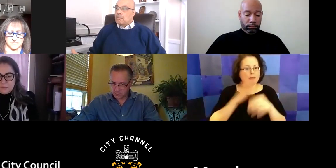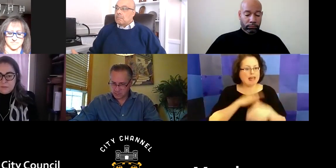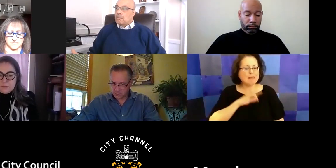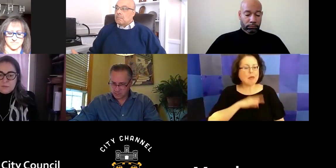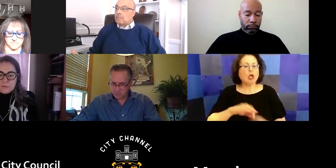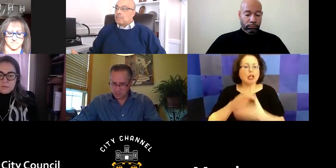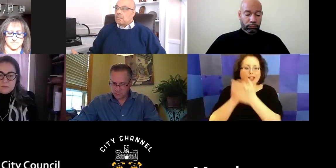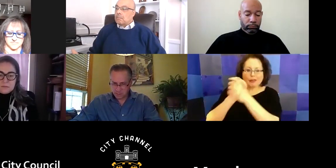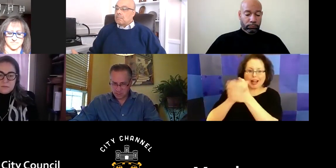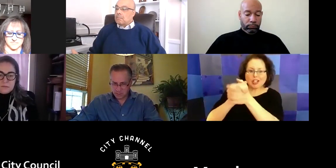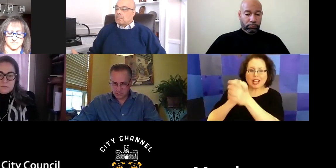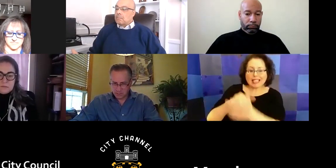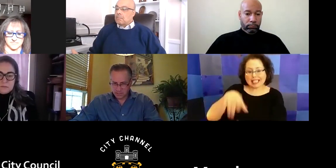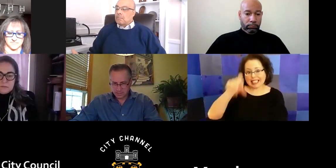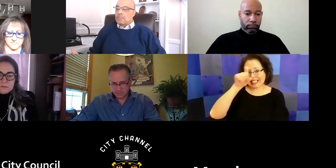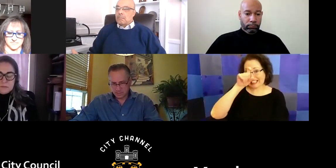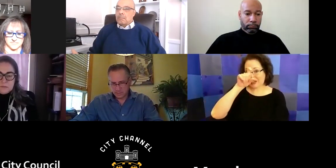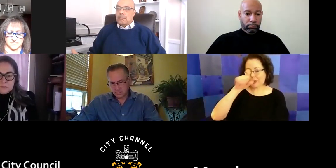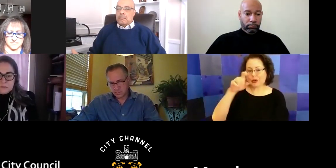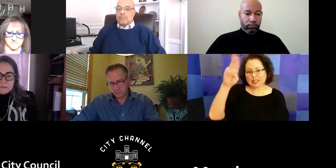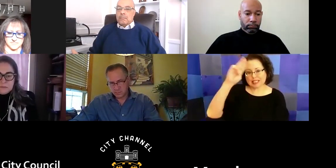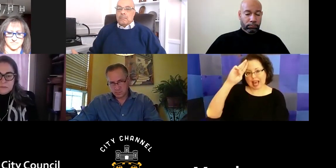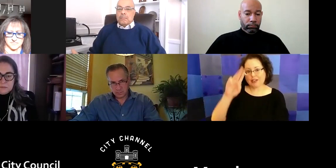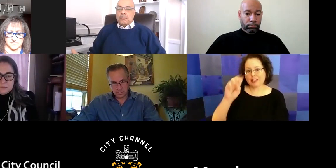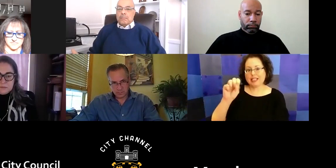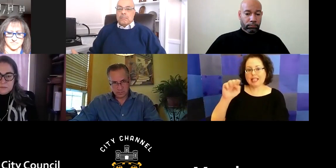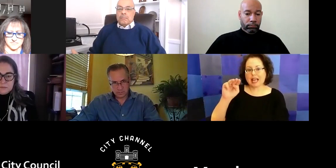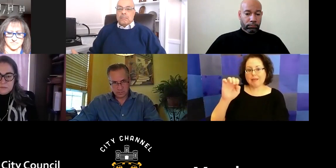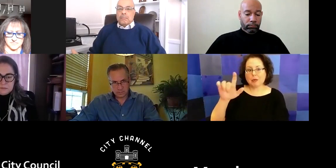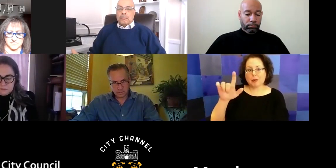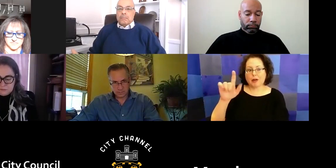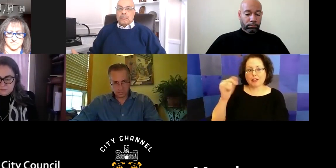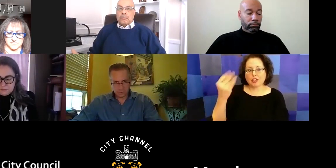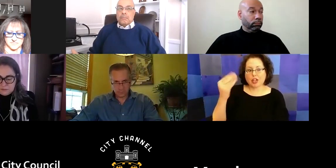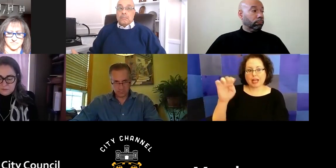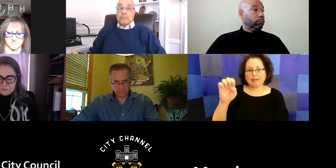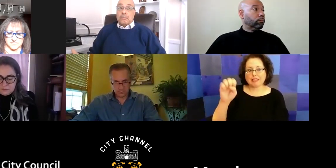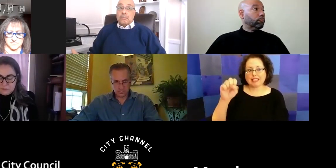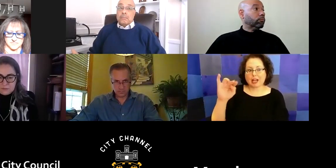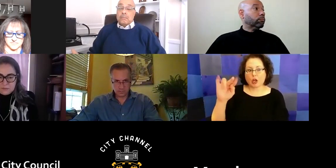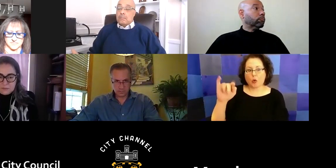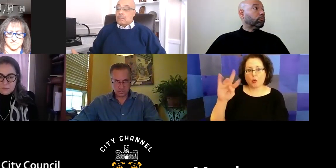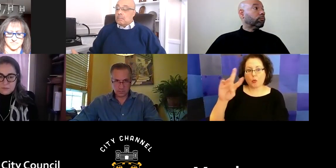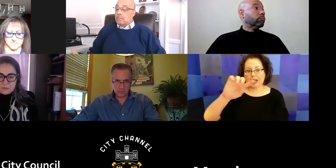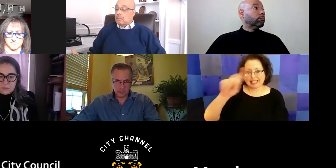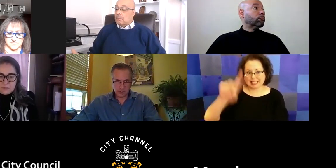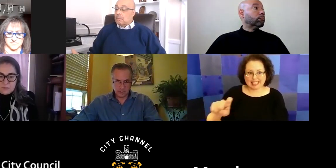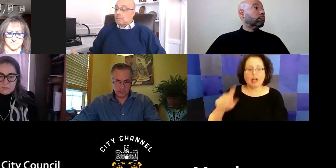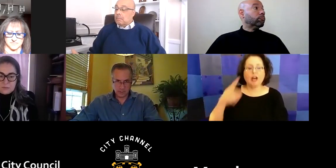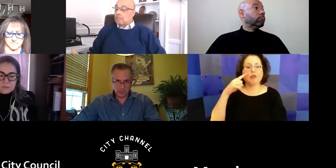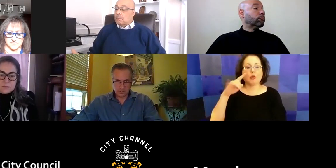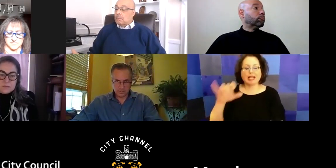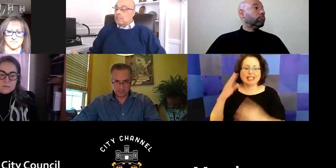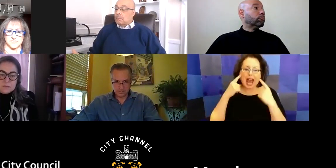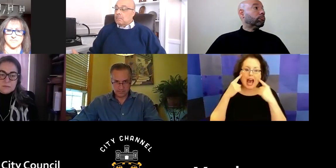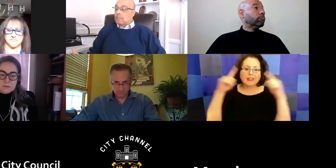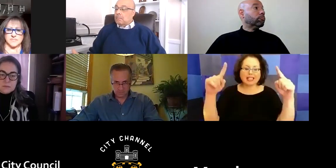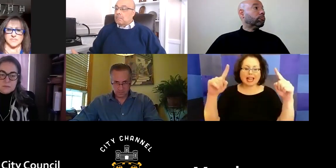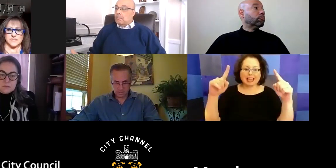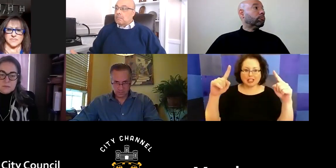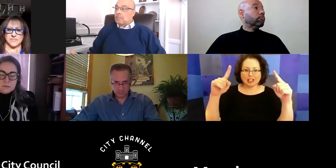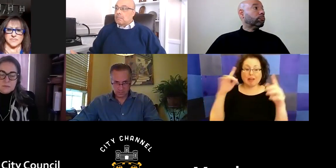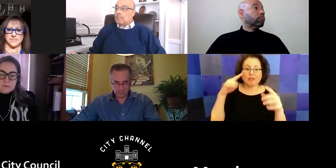and congratulate Eagle Scout Samuel James Sinkowitz for his outstanding achievement of attaining the rank of Eagle